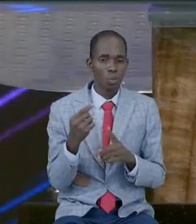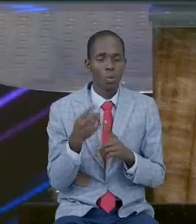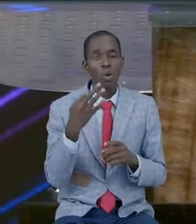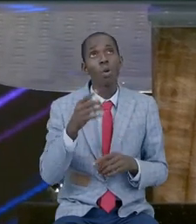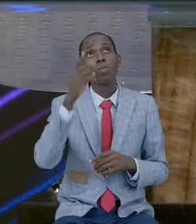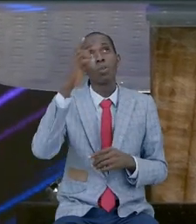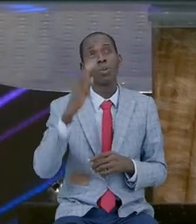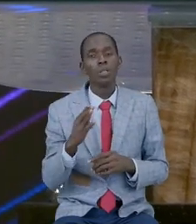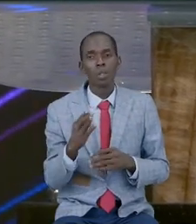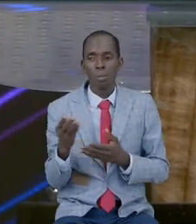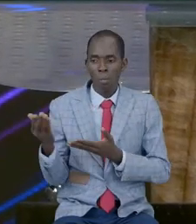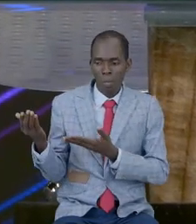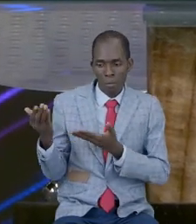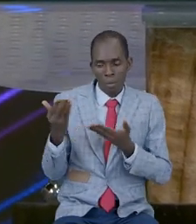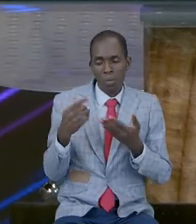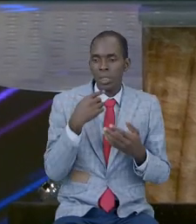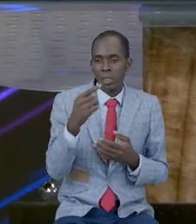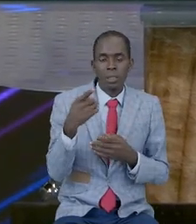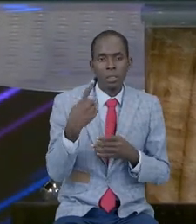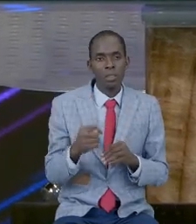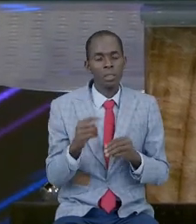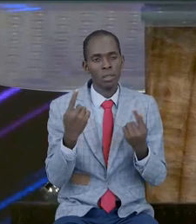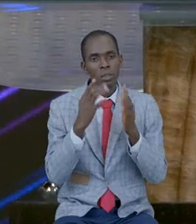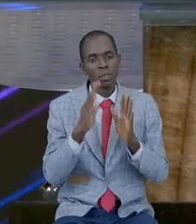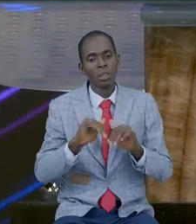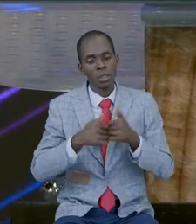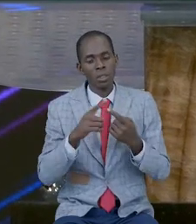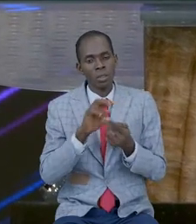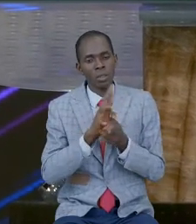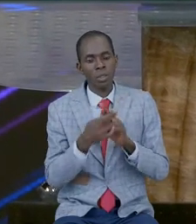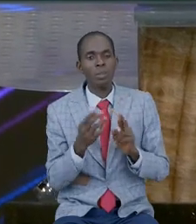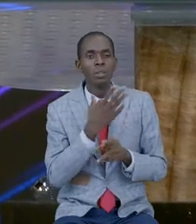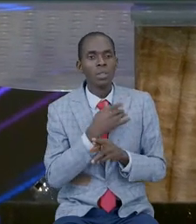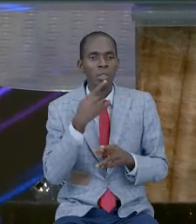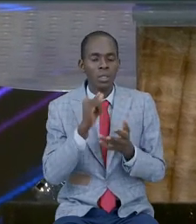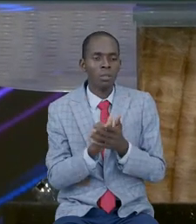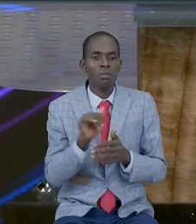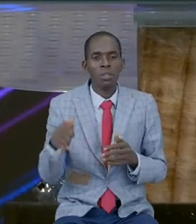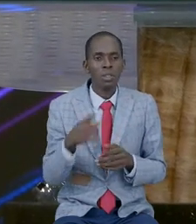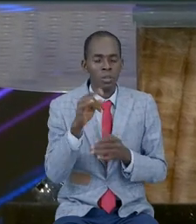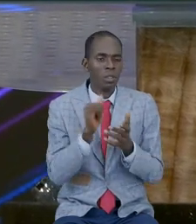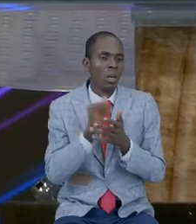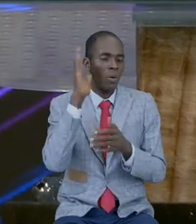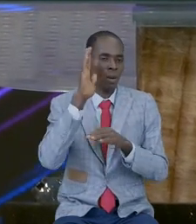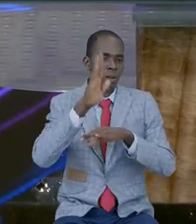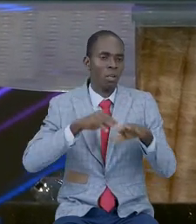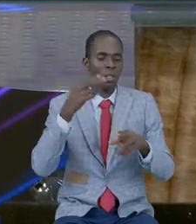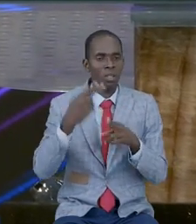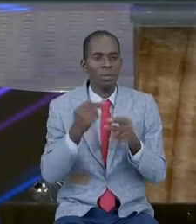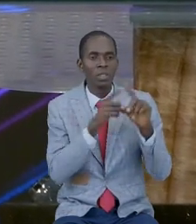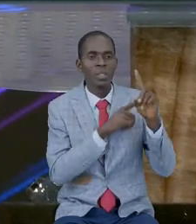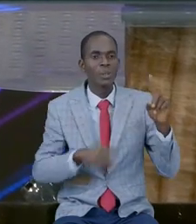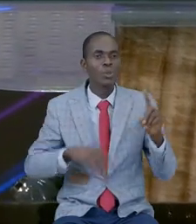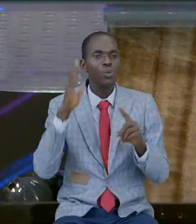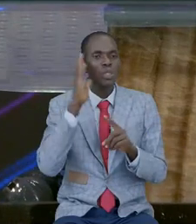the sinner how to repent and he says whosoever shall call on the name of the lord shall be